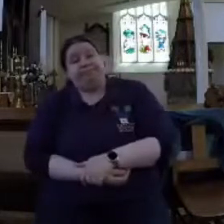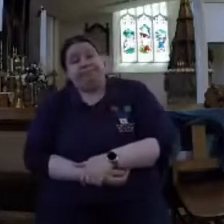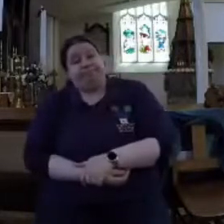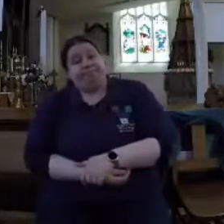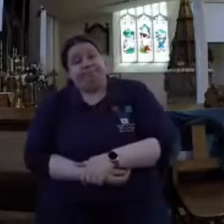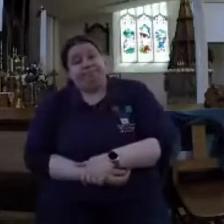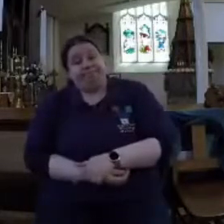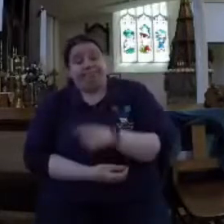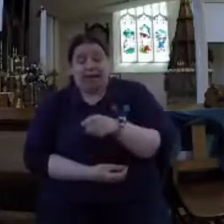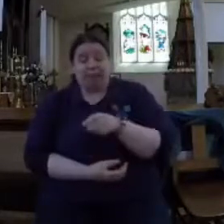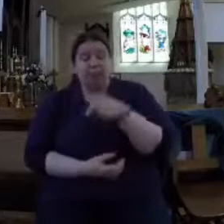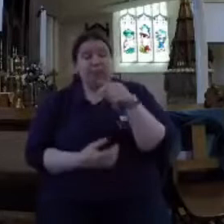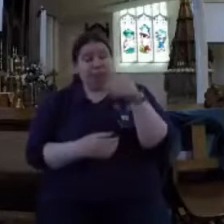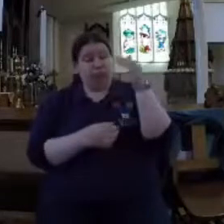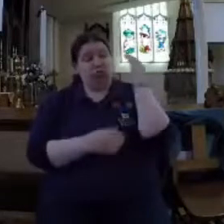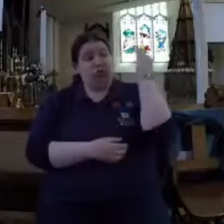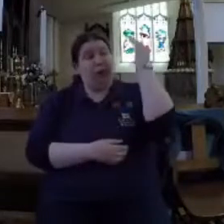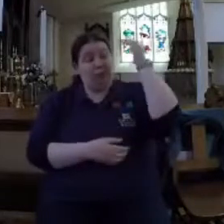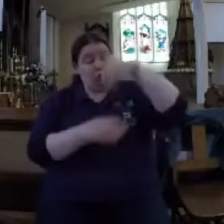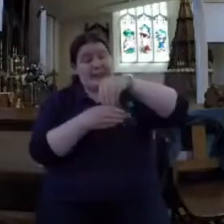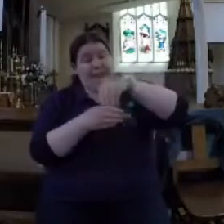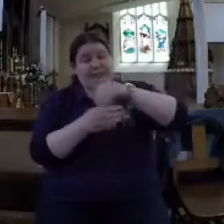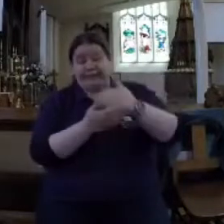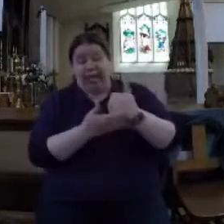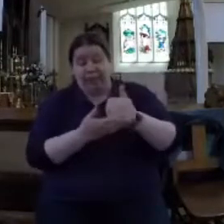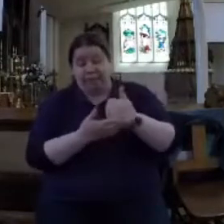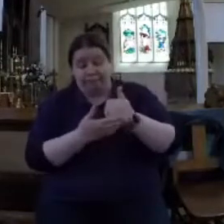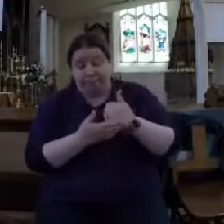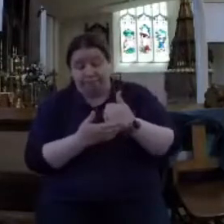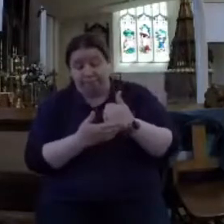the content of the dream didn't help matters.